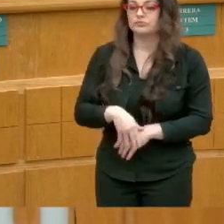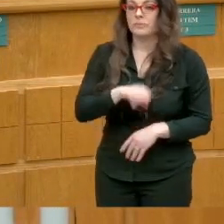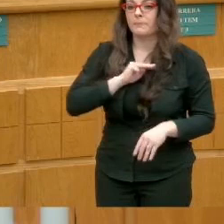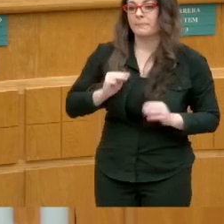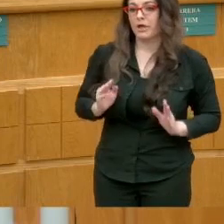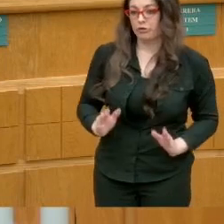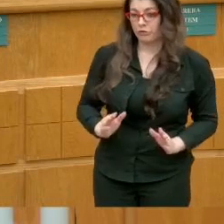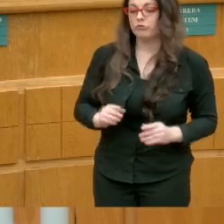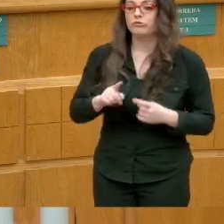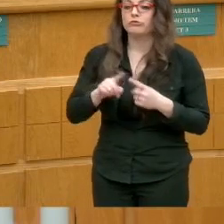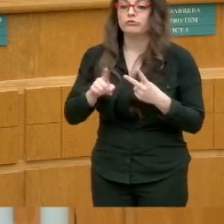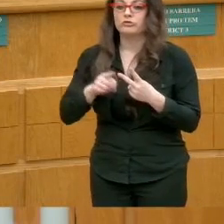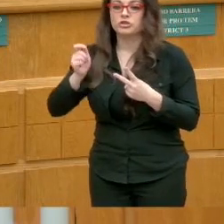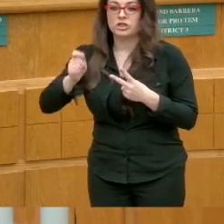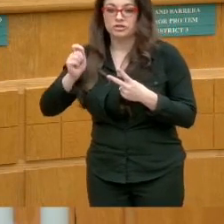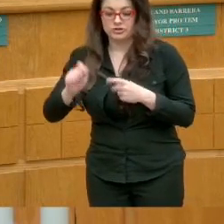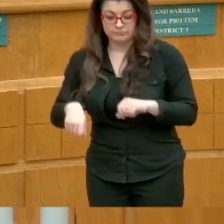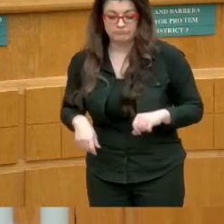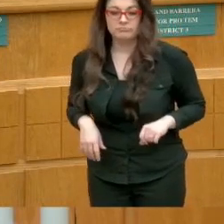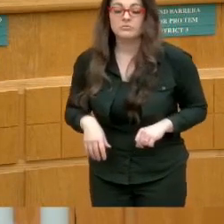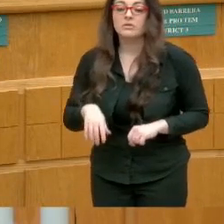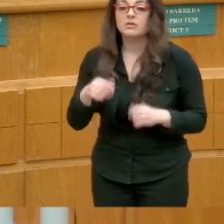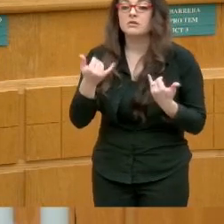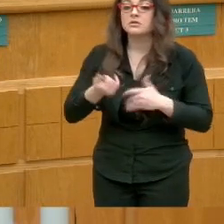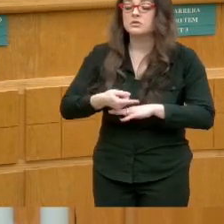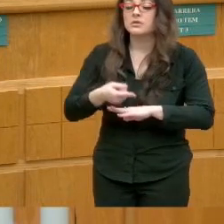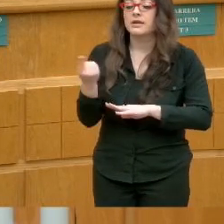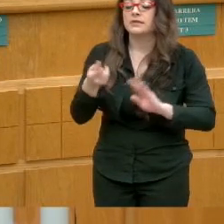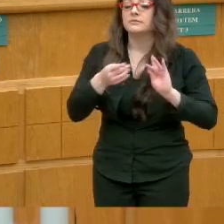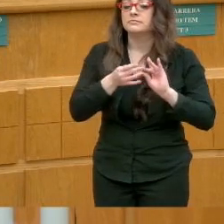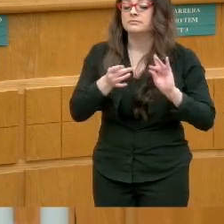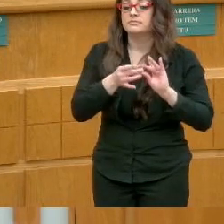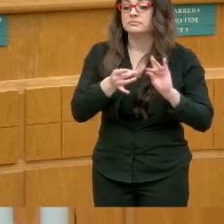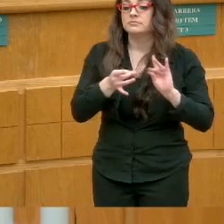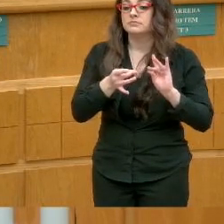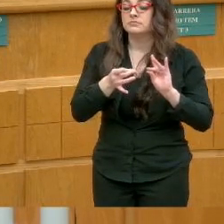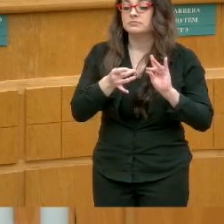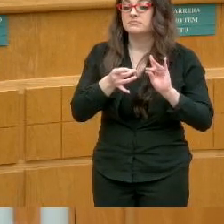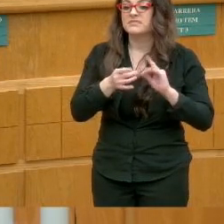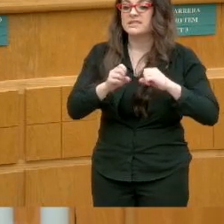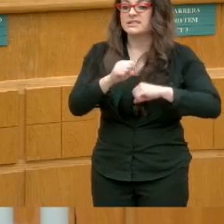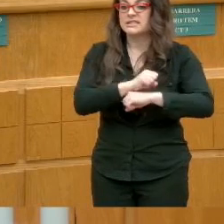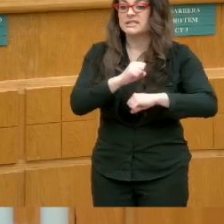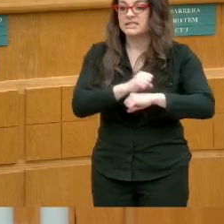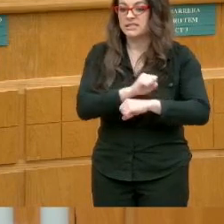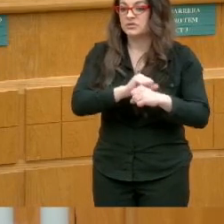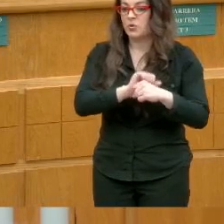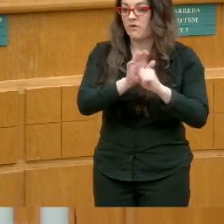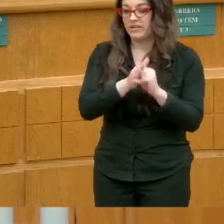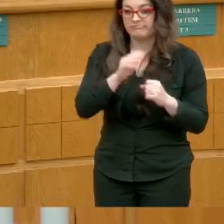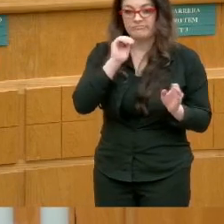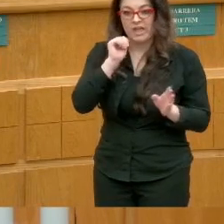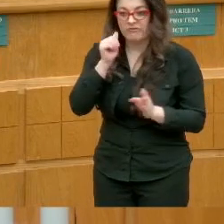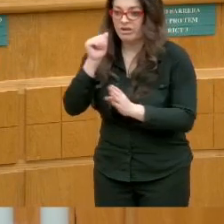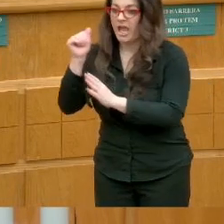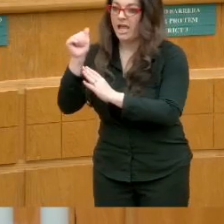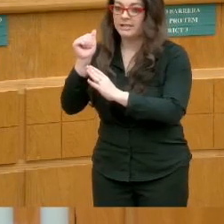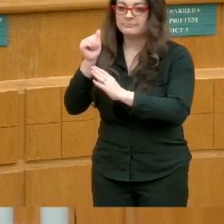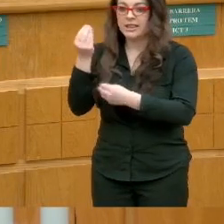us tomorrow. Today, we'll talk to you about our COVID statistics. We do an update every day on the number